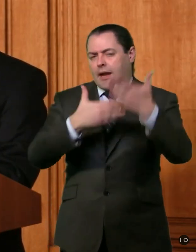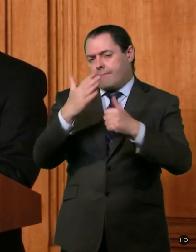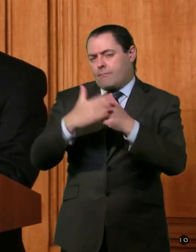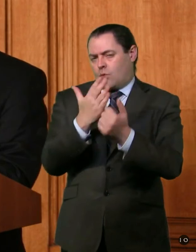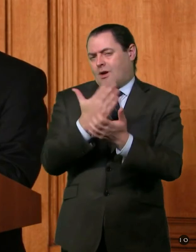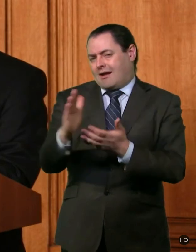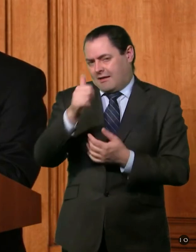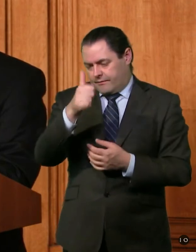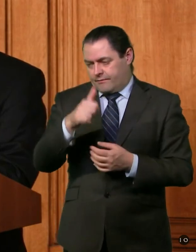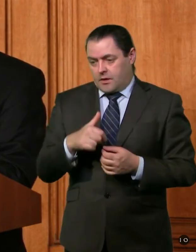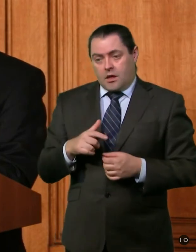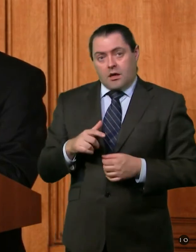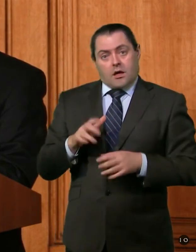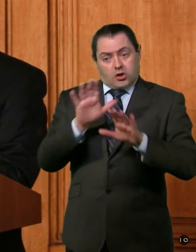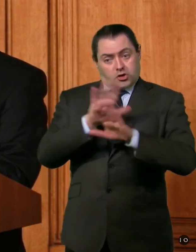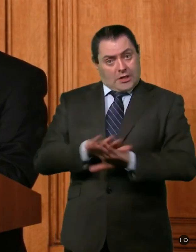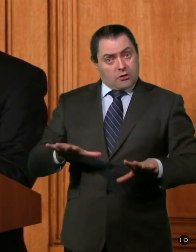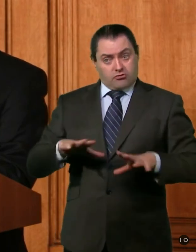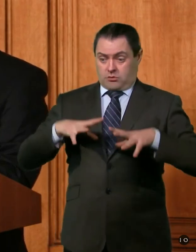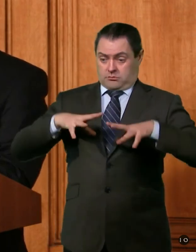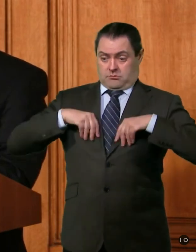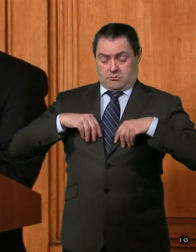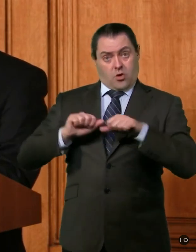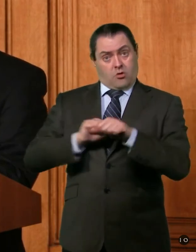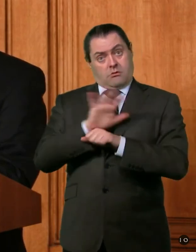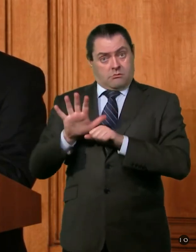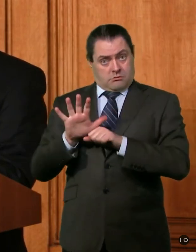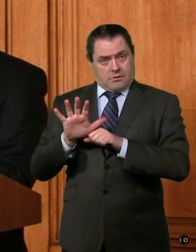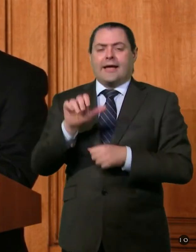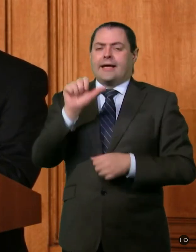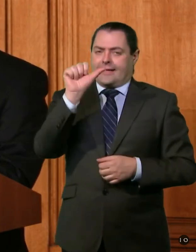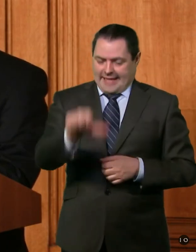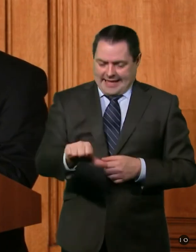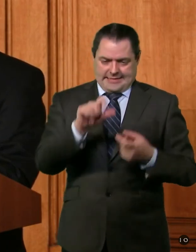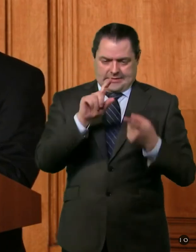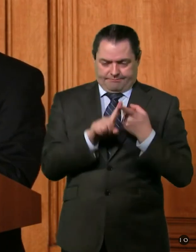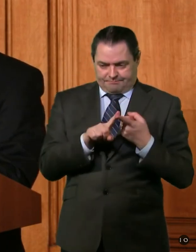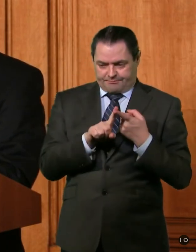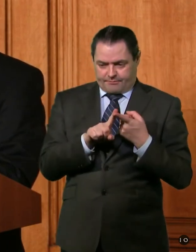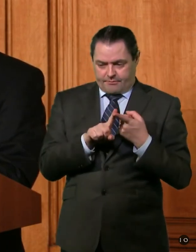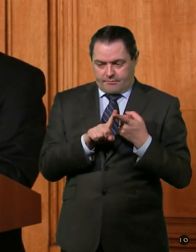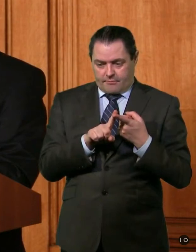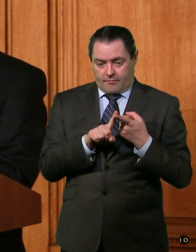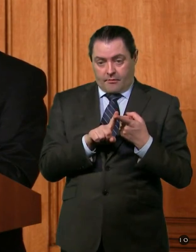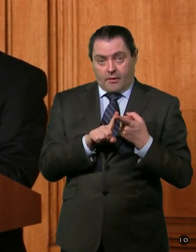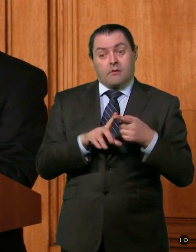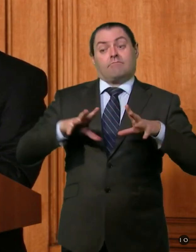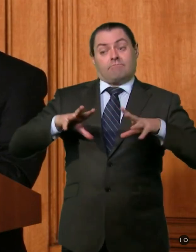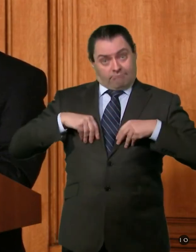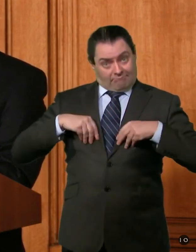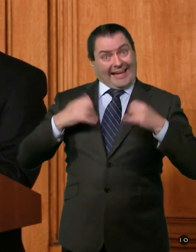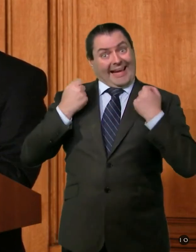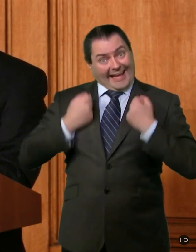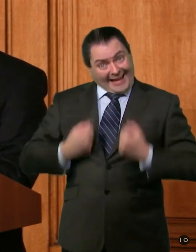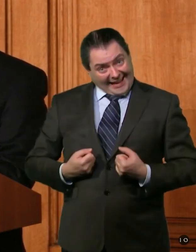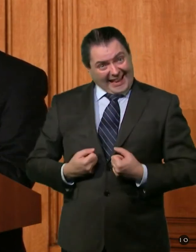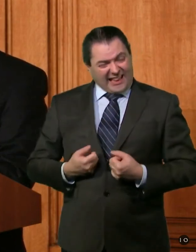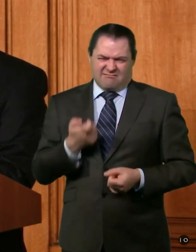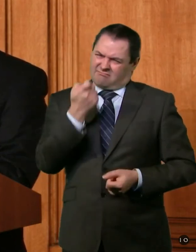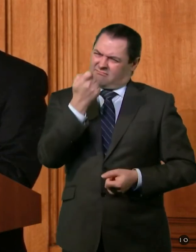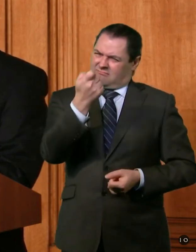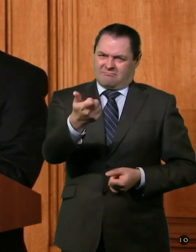COVID-19? Yes. Do children get ill with COVID-19? Very rarely indeed.